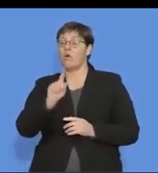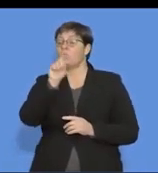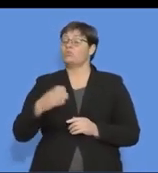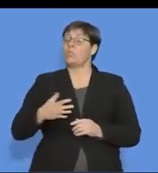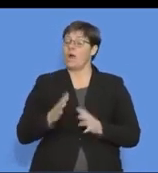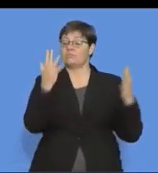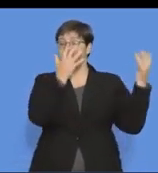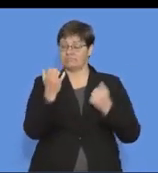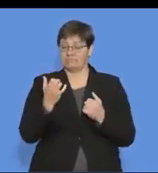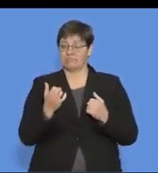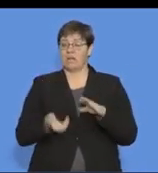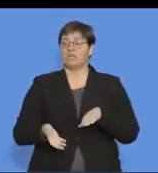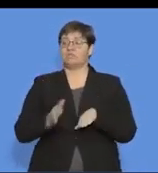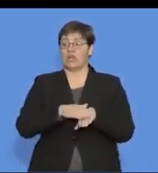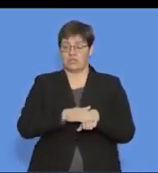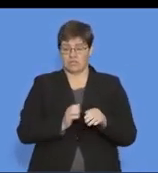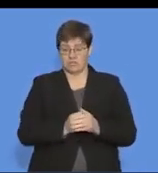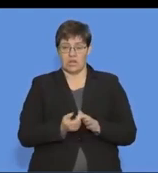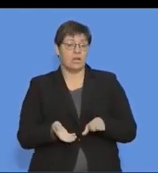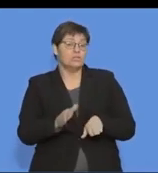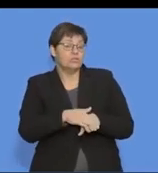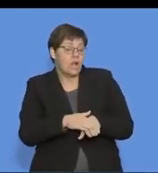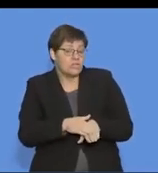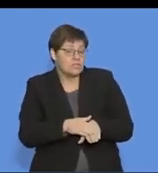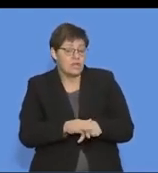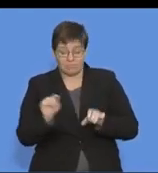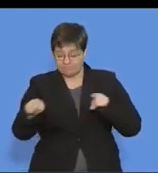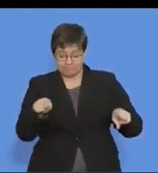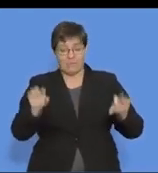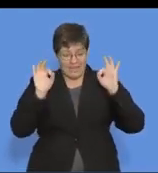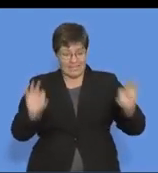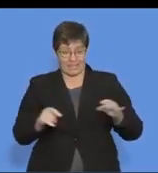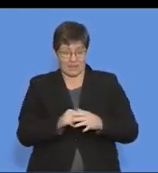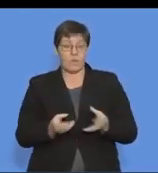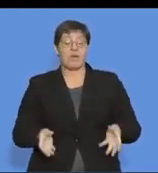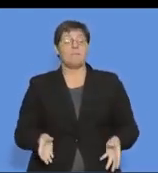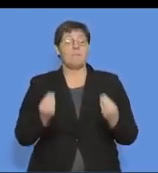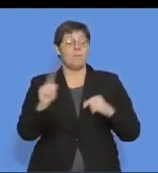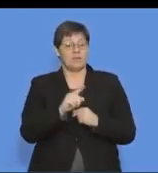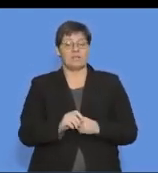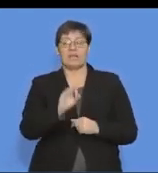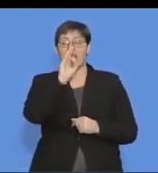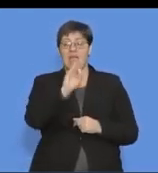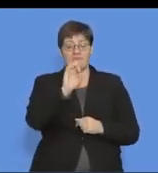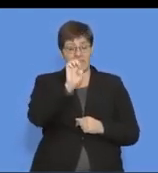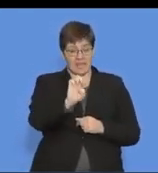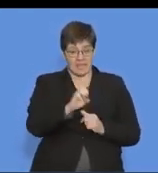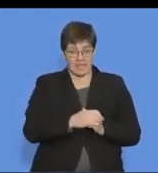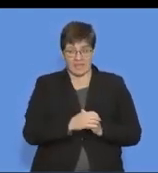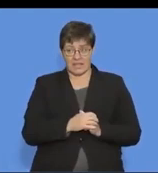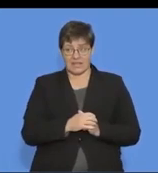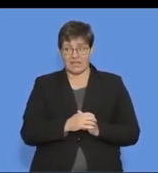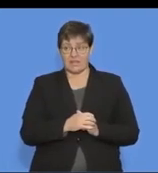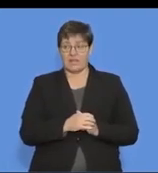question wants us to calculate the charge. Remember, these charges are actually identical. So what do we have here? We've got F